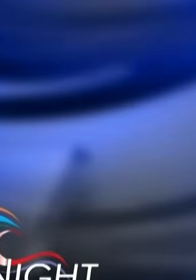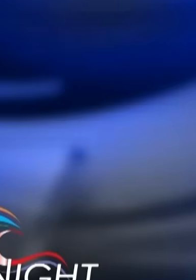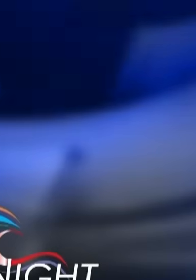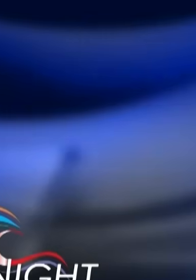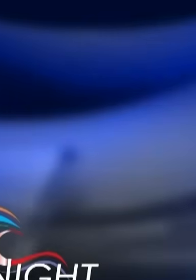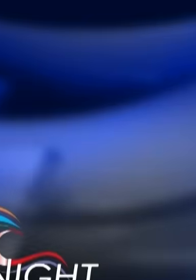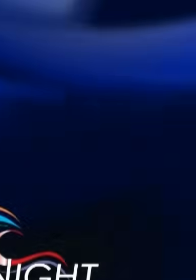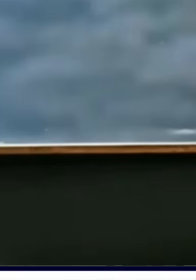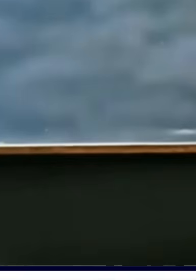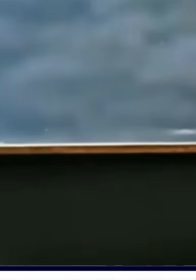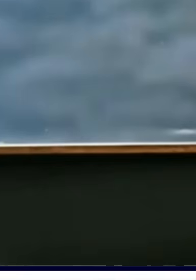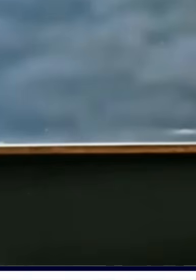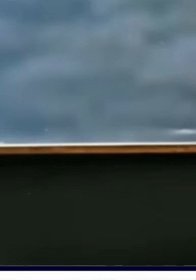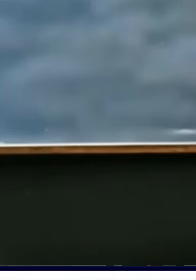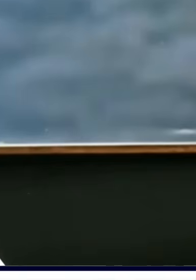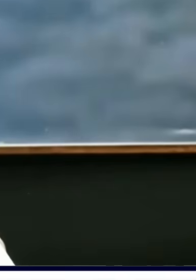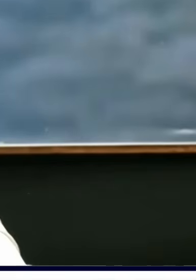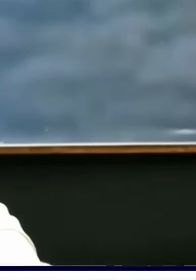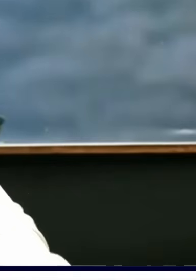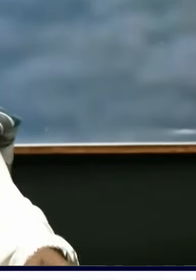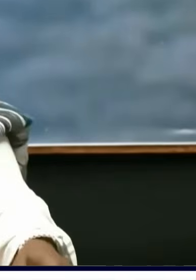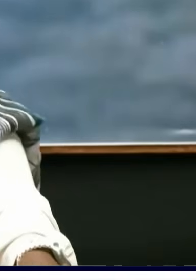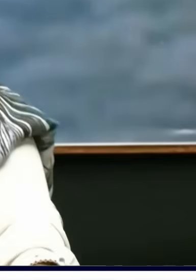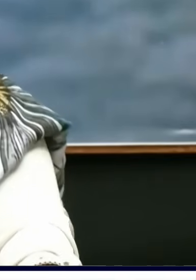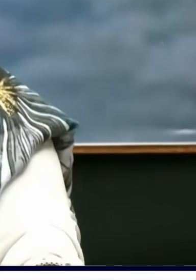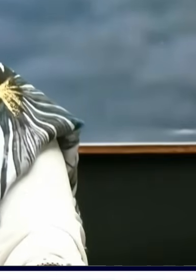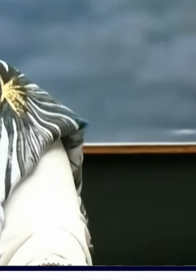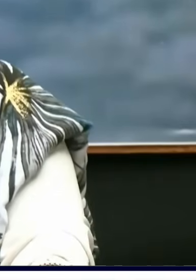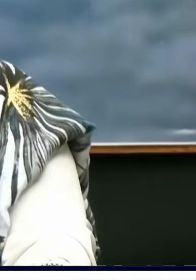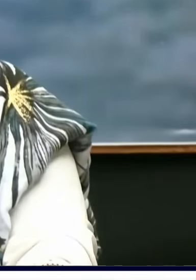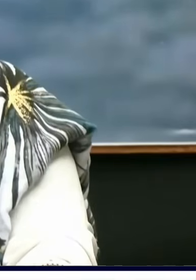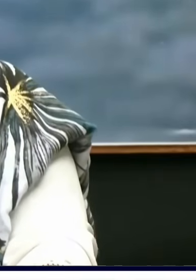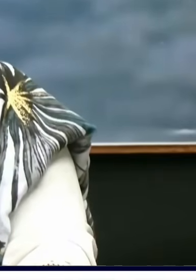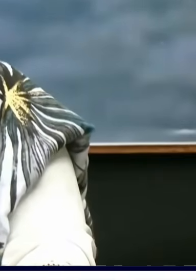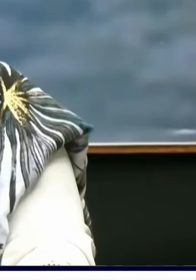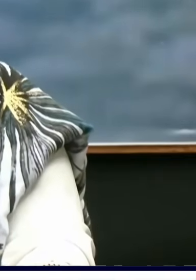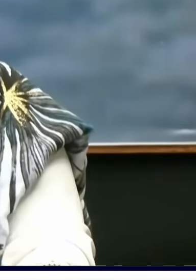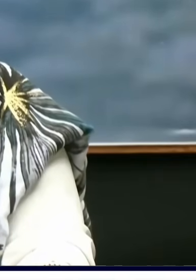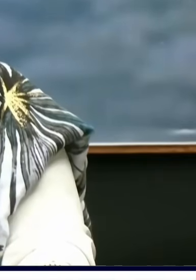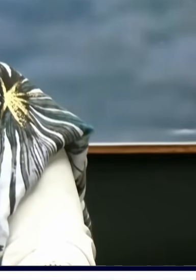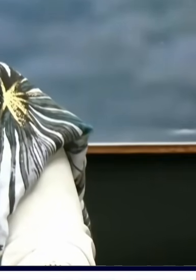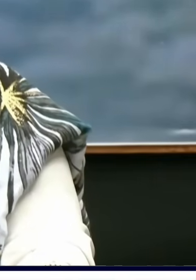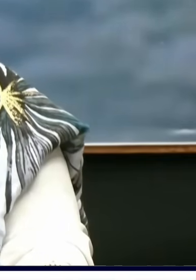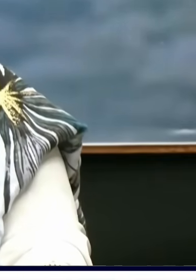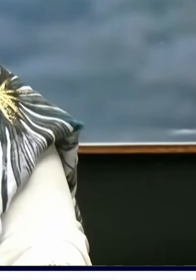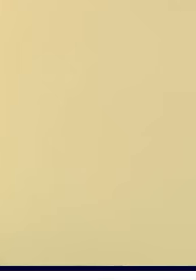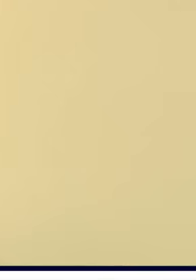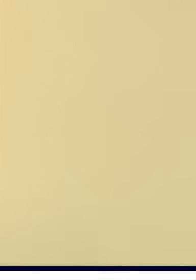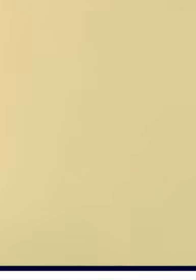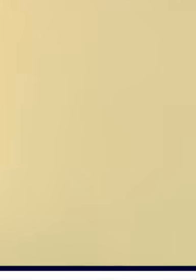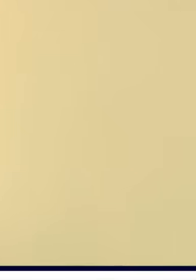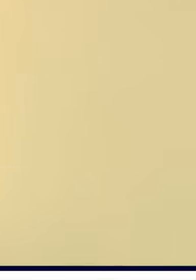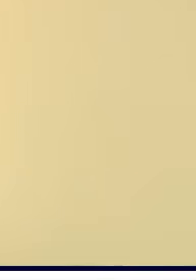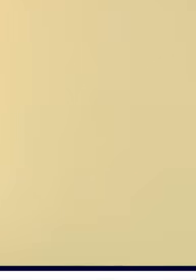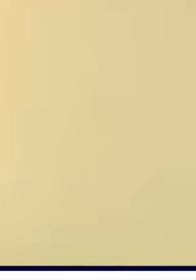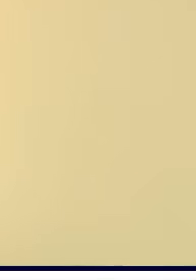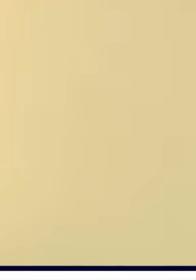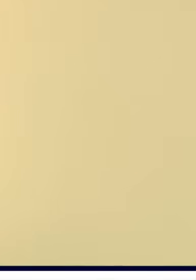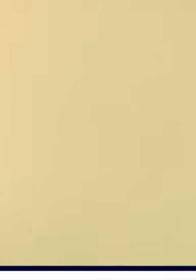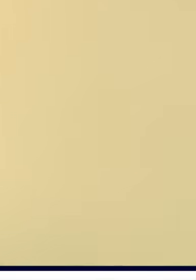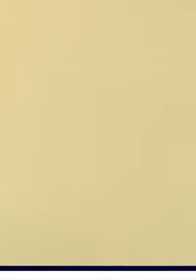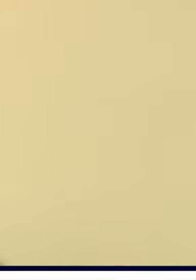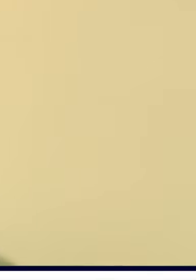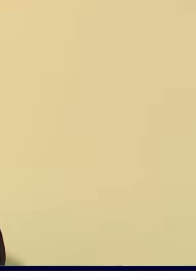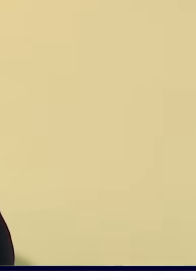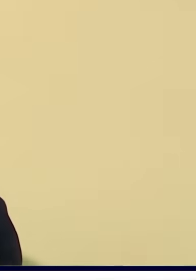In the headlines, a new entity to be established to govern Barbados' ocean and coastal areas. The extent of Hurricane Beryl's